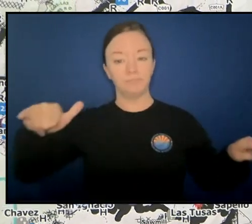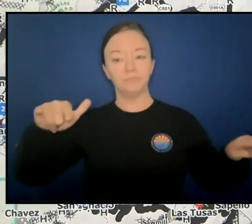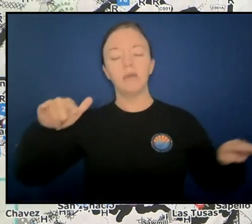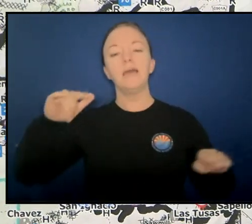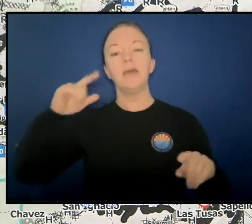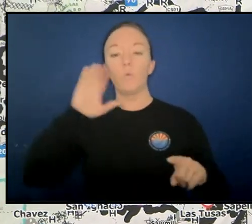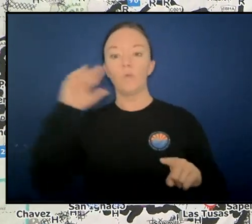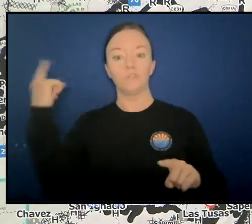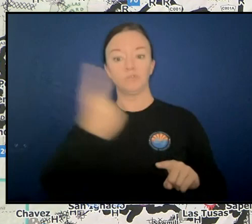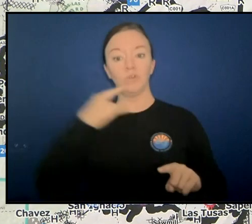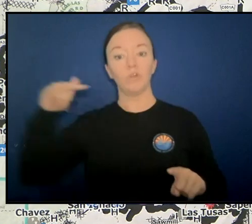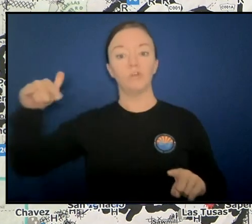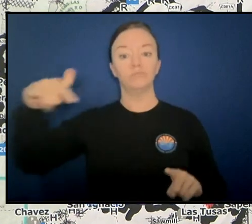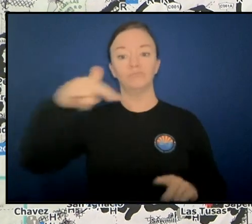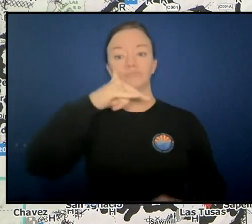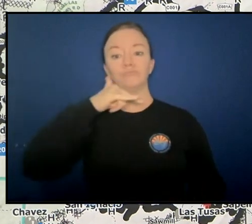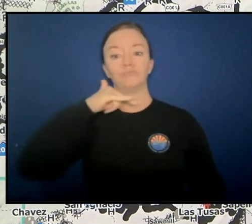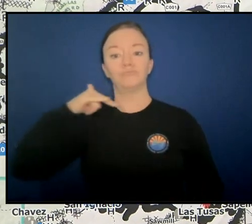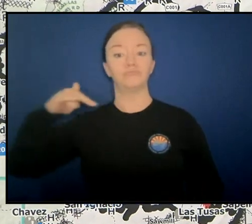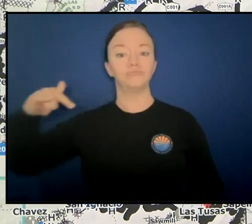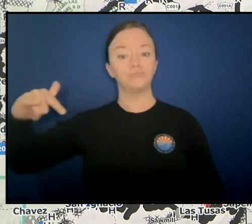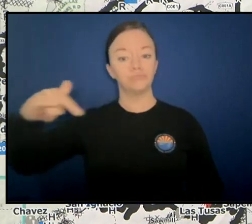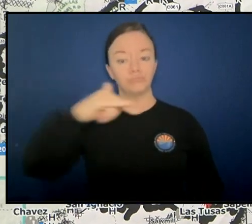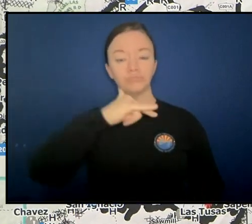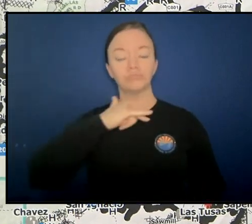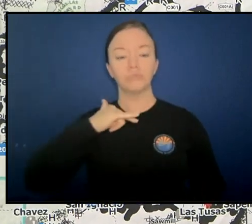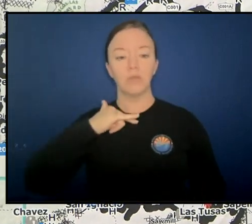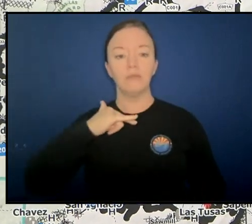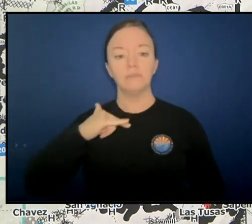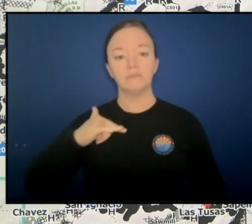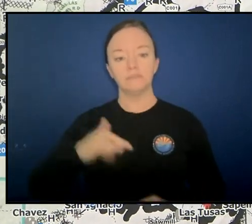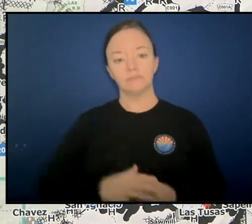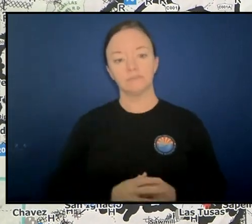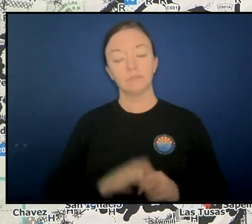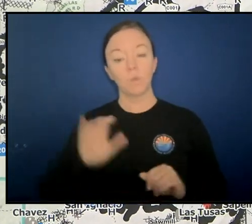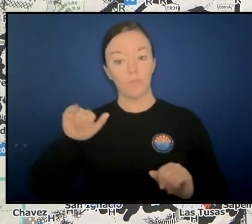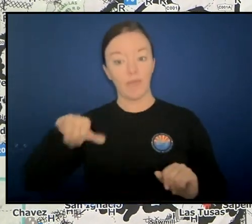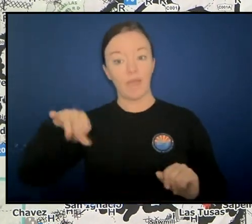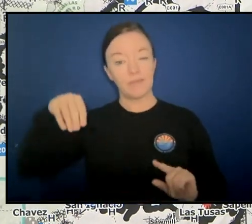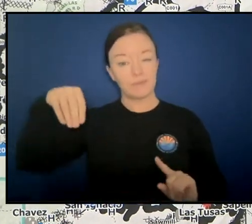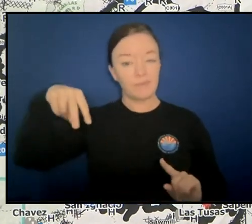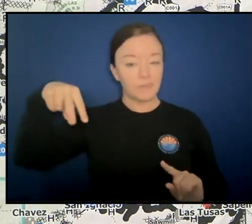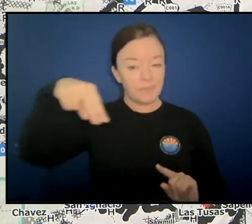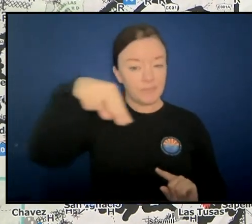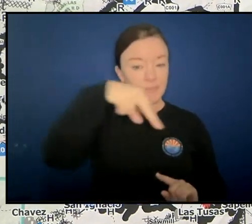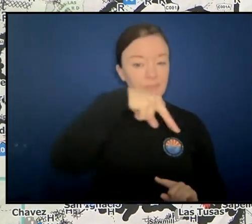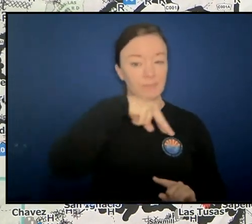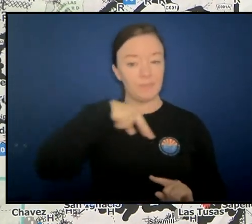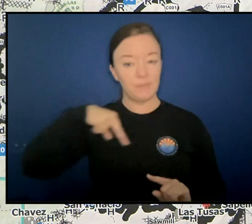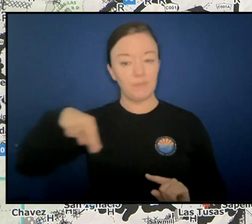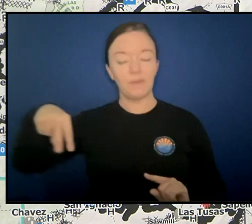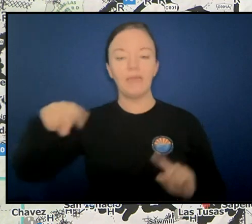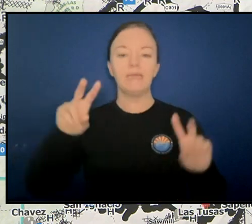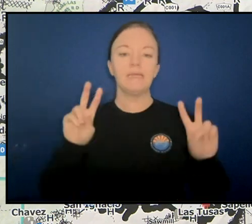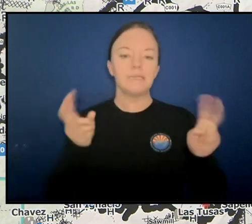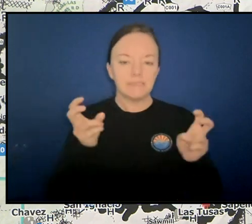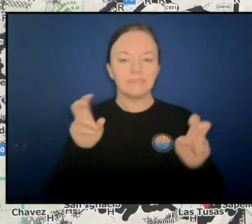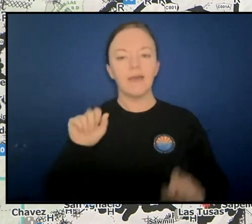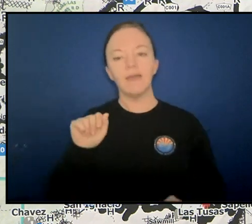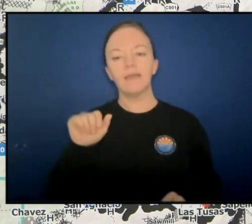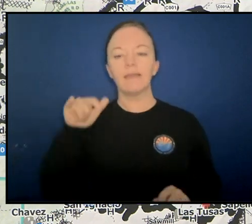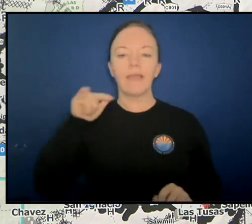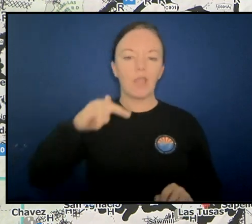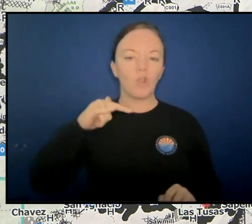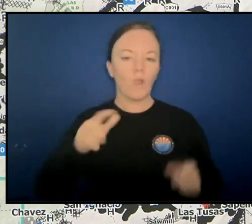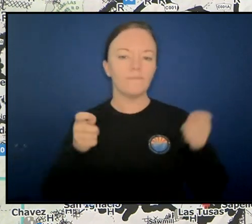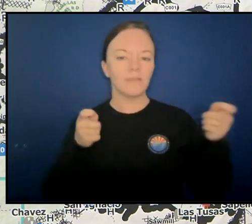above, and they're essentially an on-site aircraft controller. And so they monitor and they direct